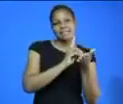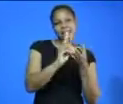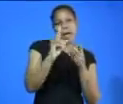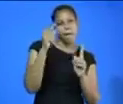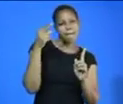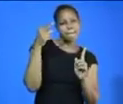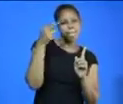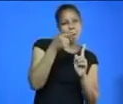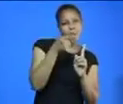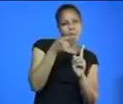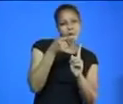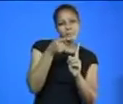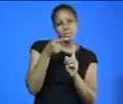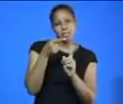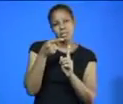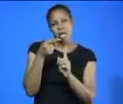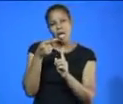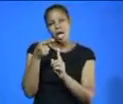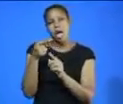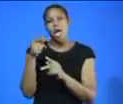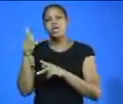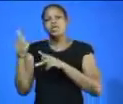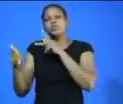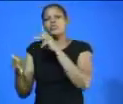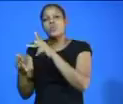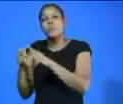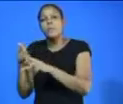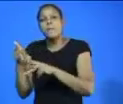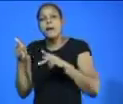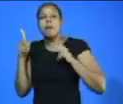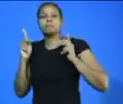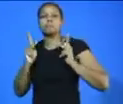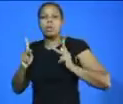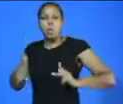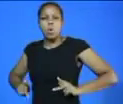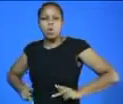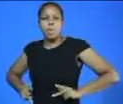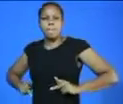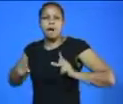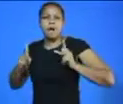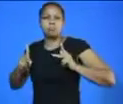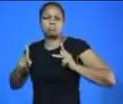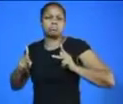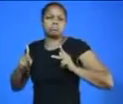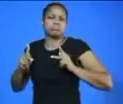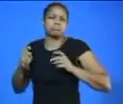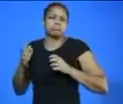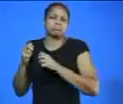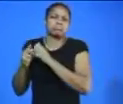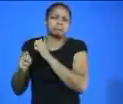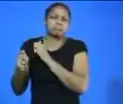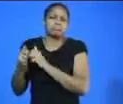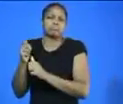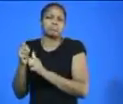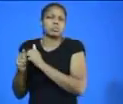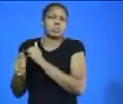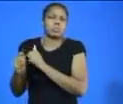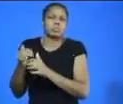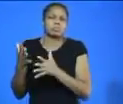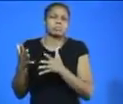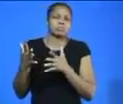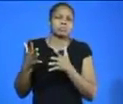human perplexities. Our message is entitled, From Carmel to